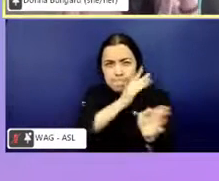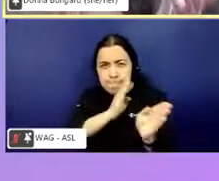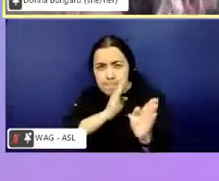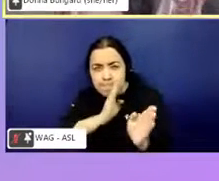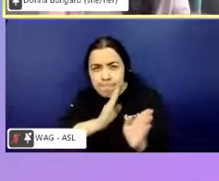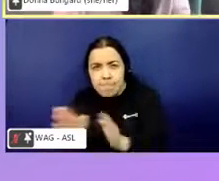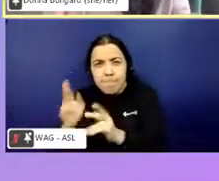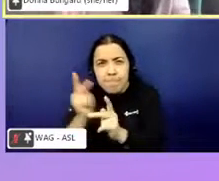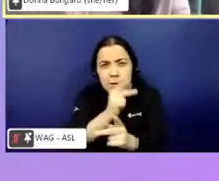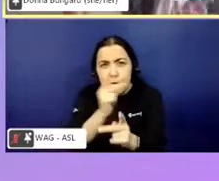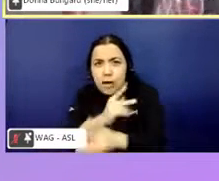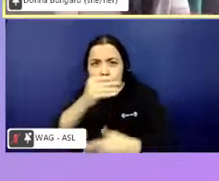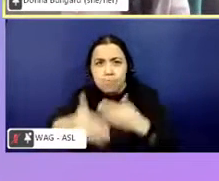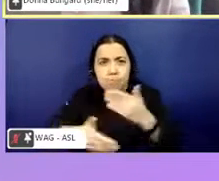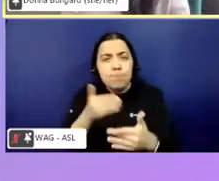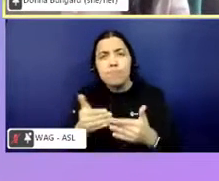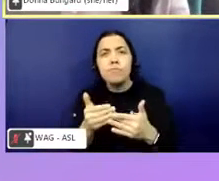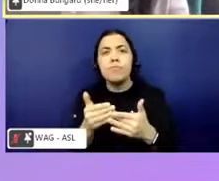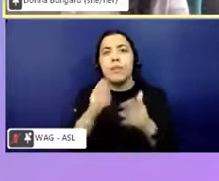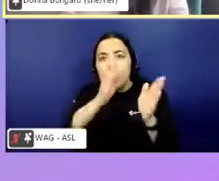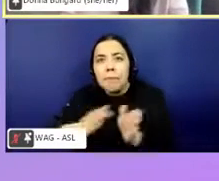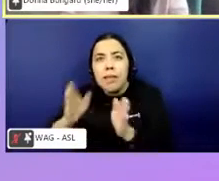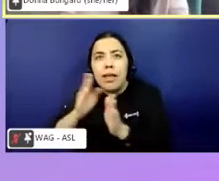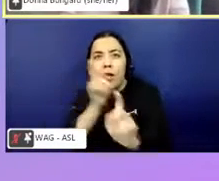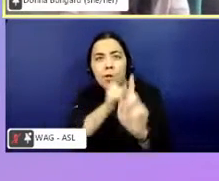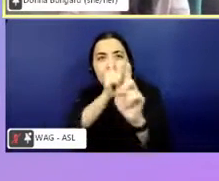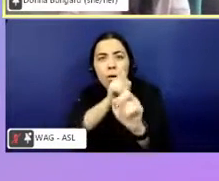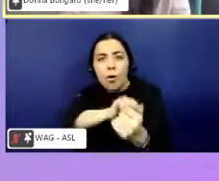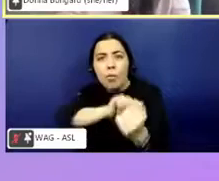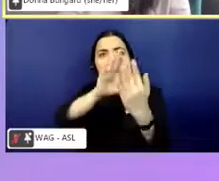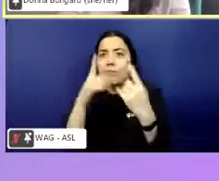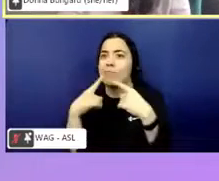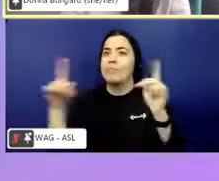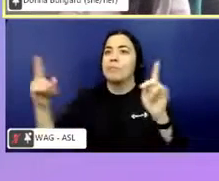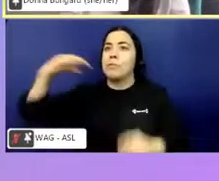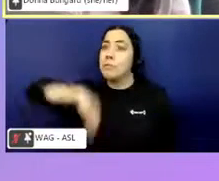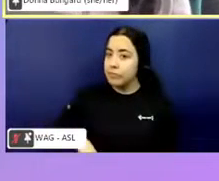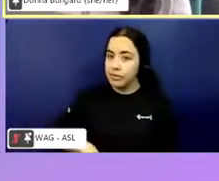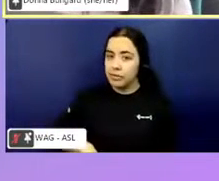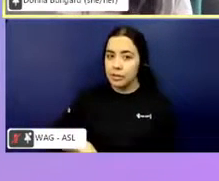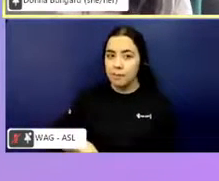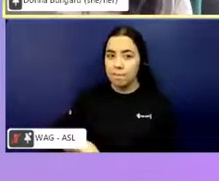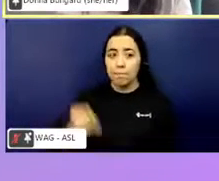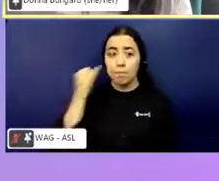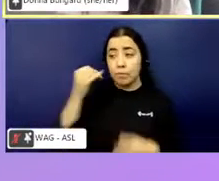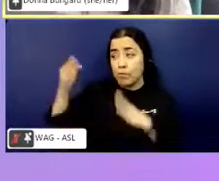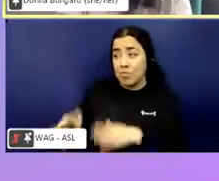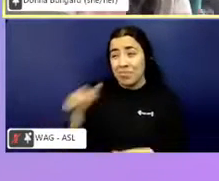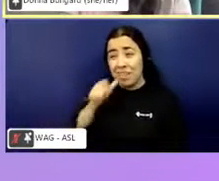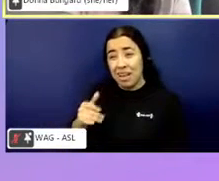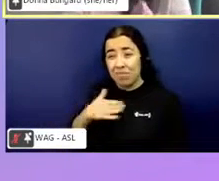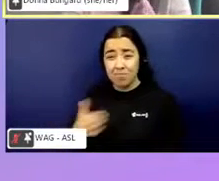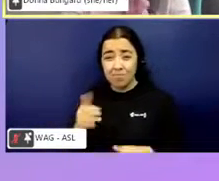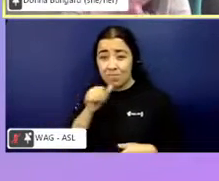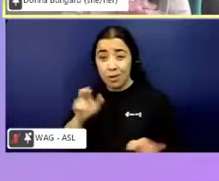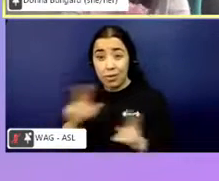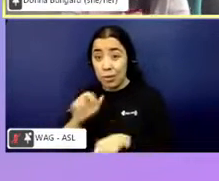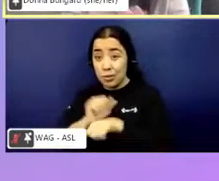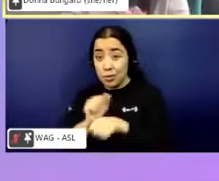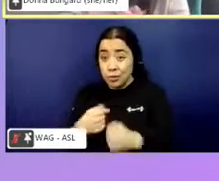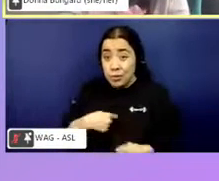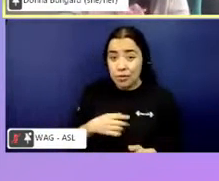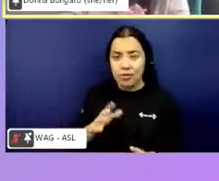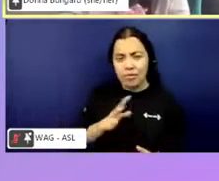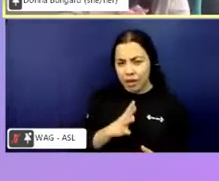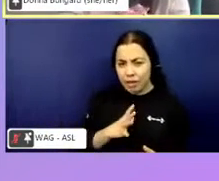And part of that is just going to come down to nurturing those relationships. Somebody isn't ready to work with you yet. Great, meet for coffee